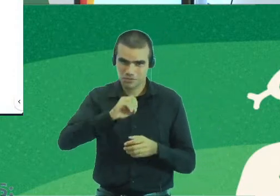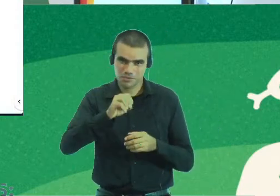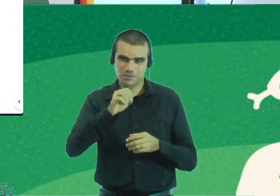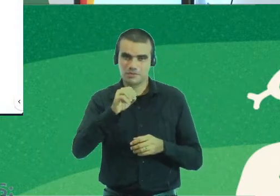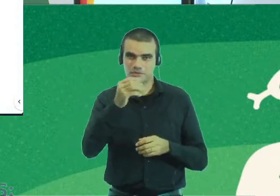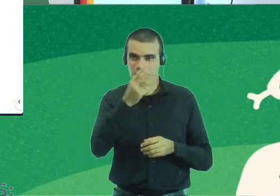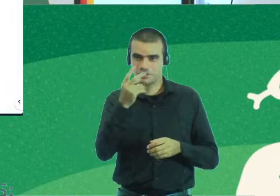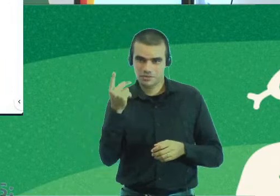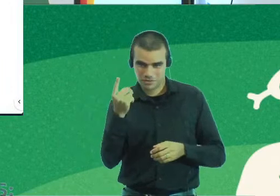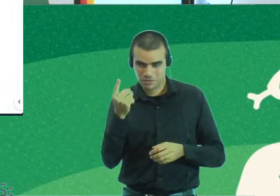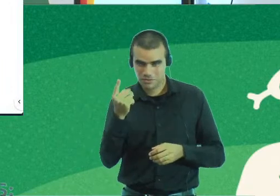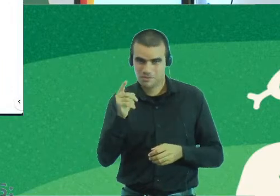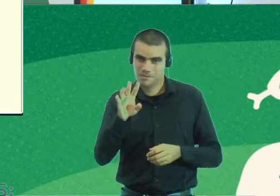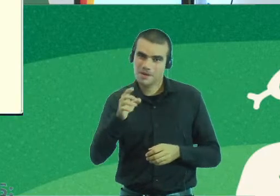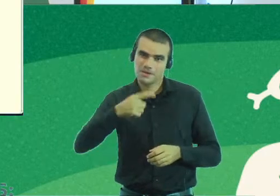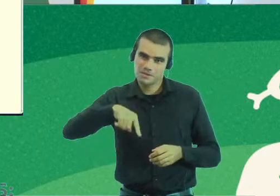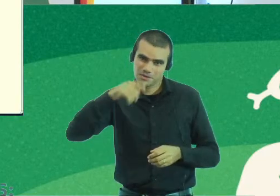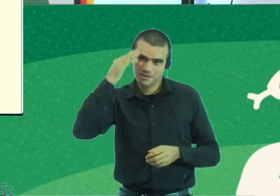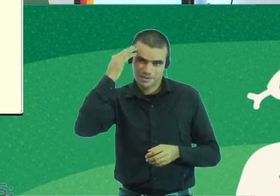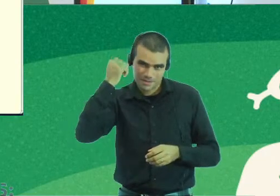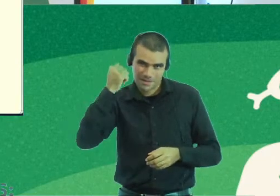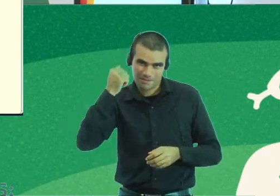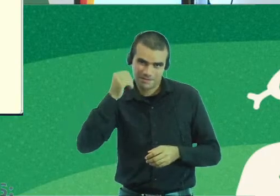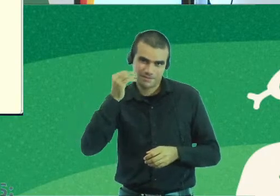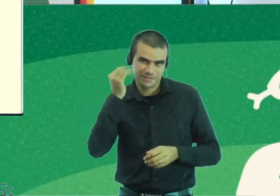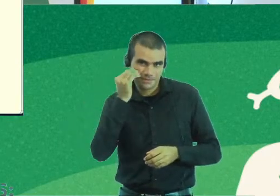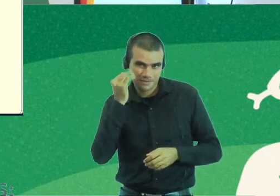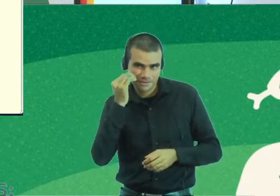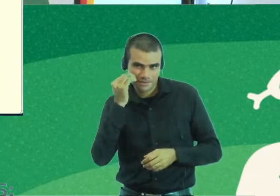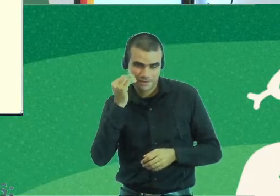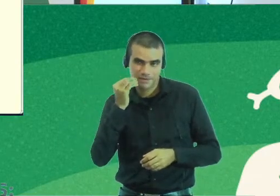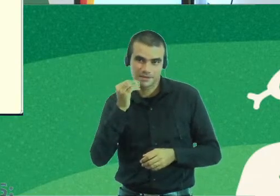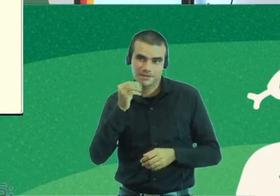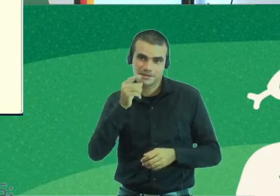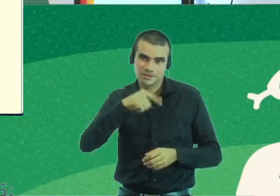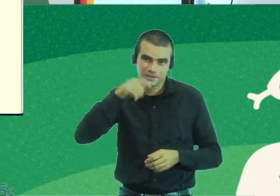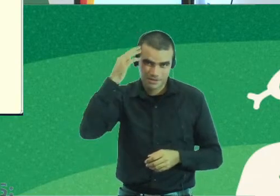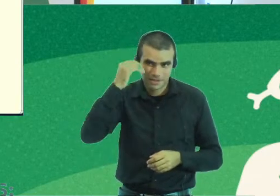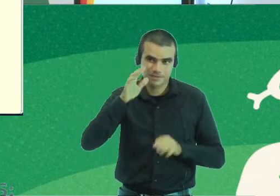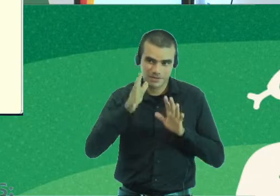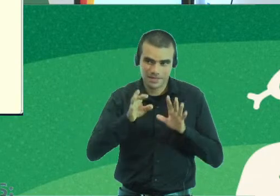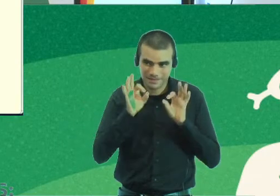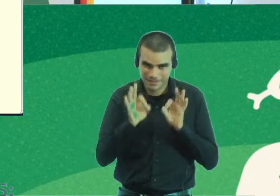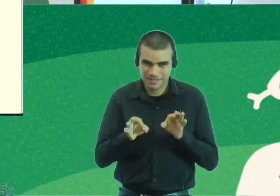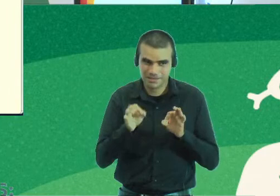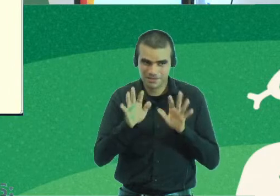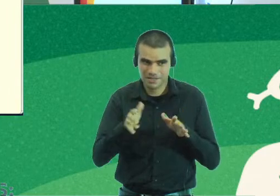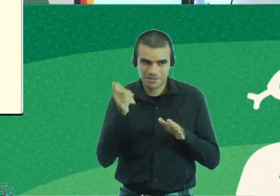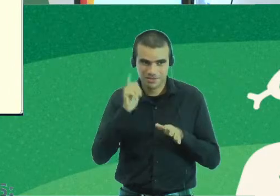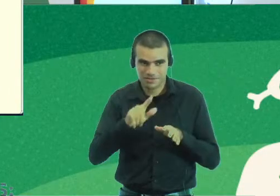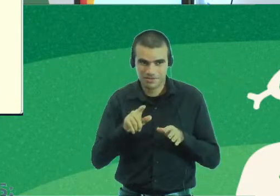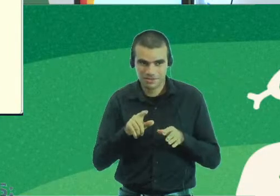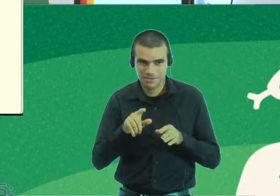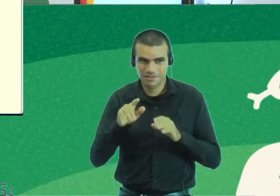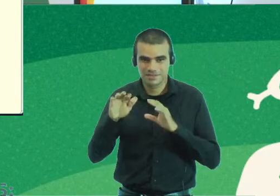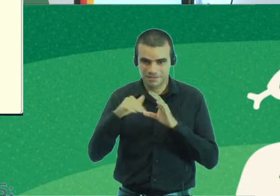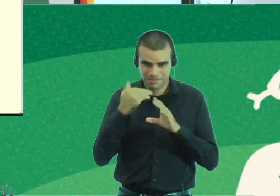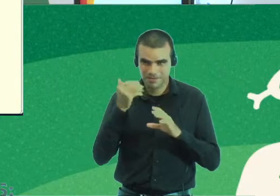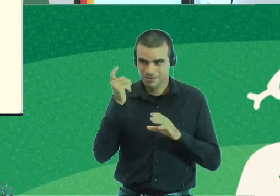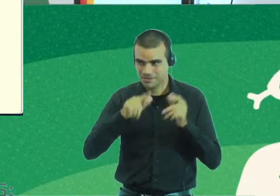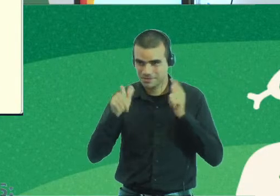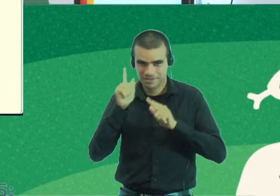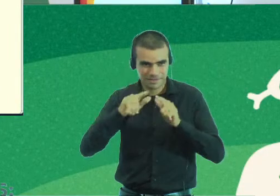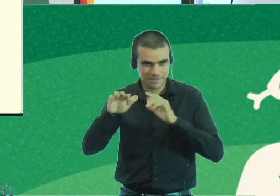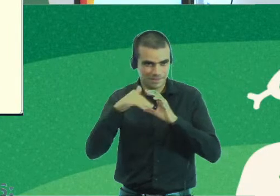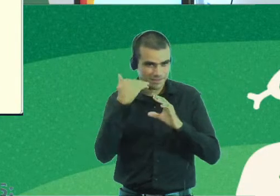But anyway, so that's good. Glad it's working now that we're getting some. Did anyone else get an email? Cool, all right, some people